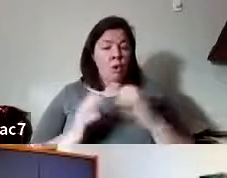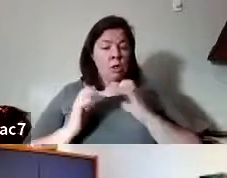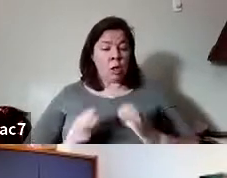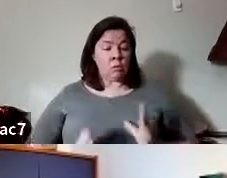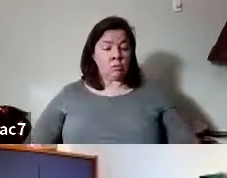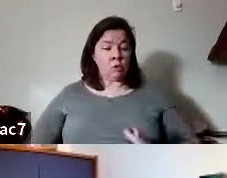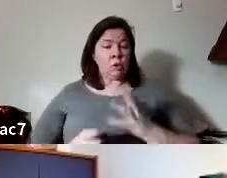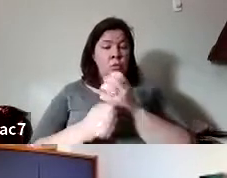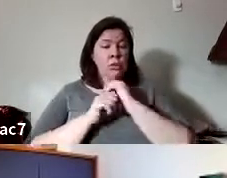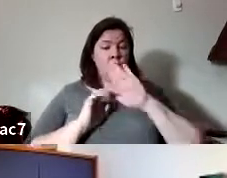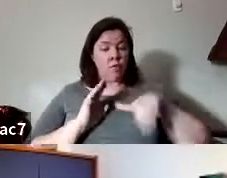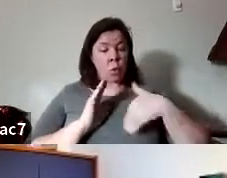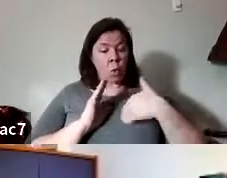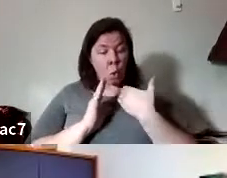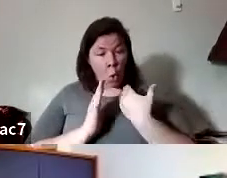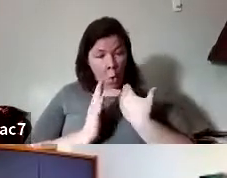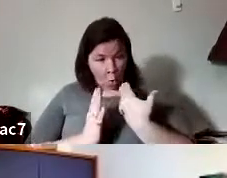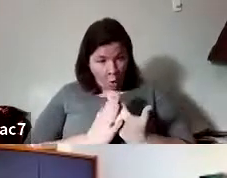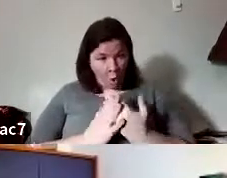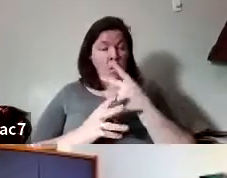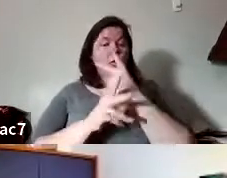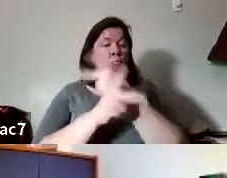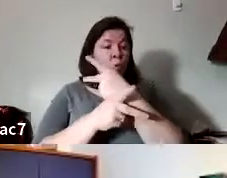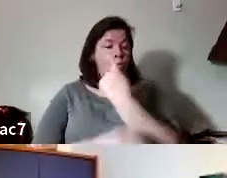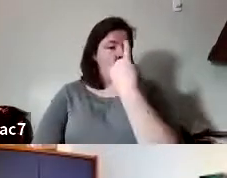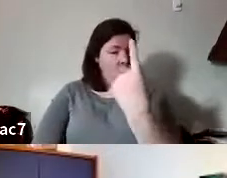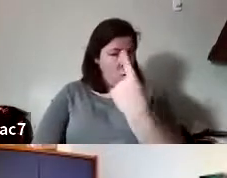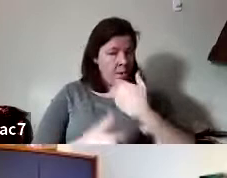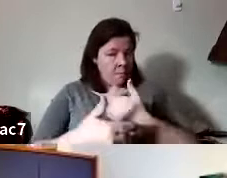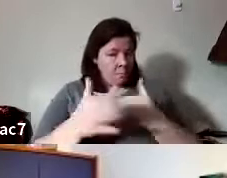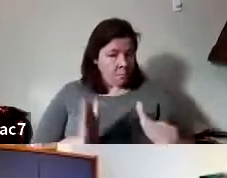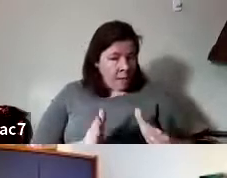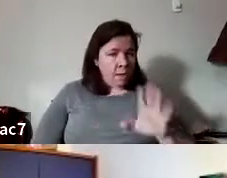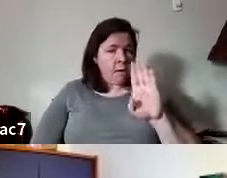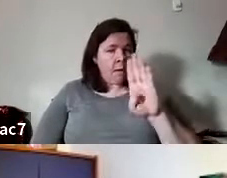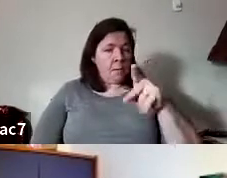products in one ecosystem, one package, one price.